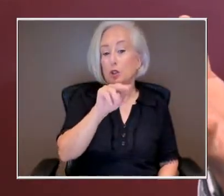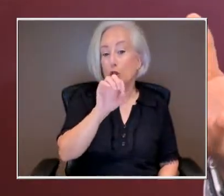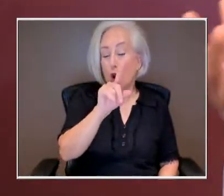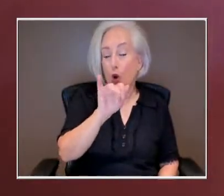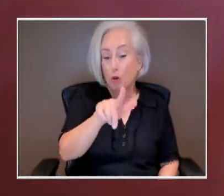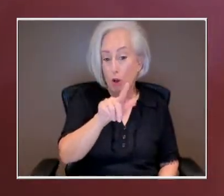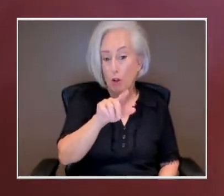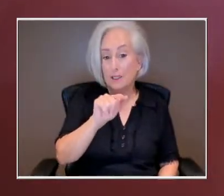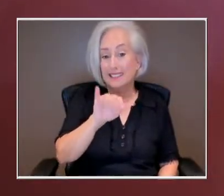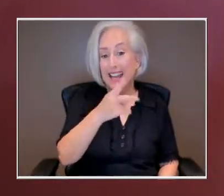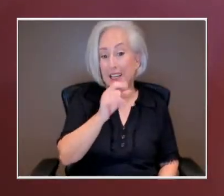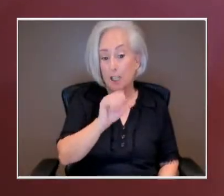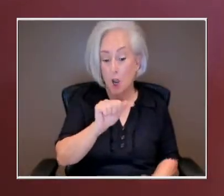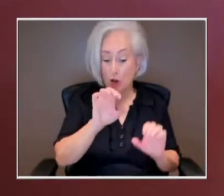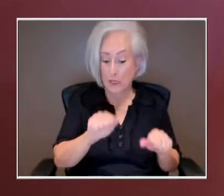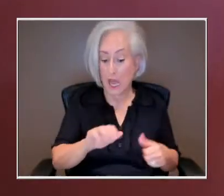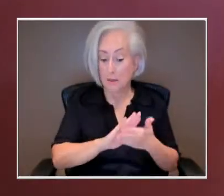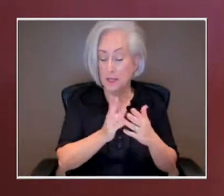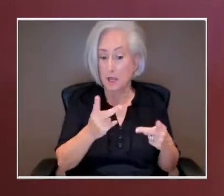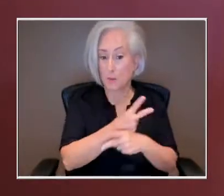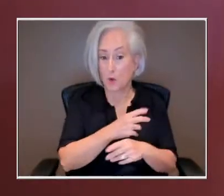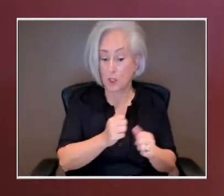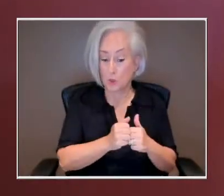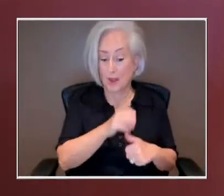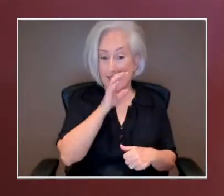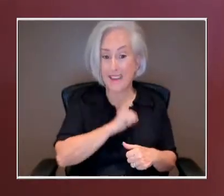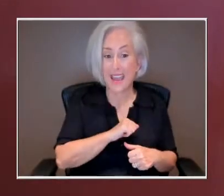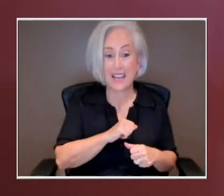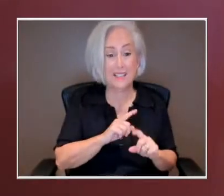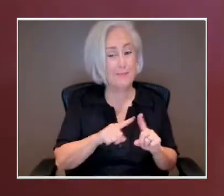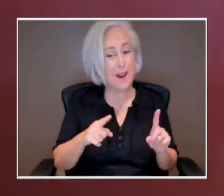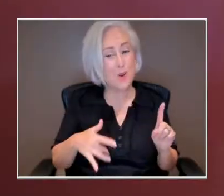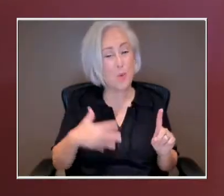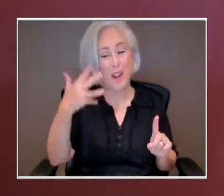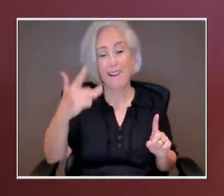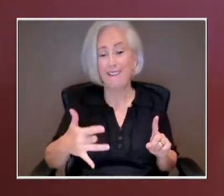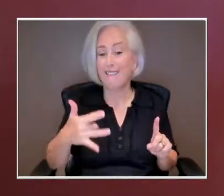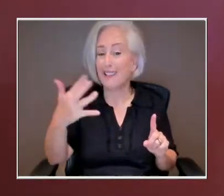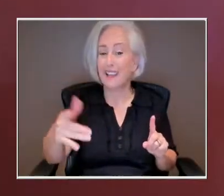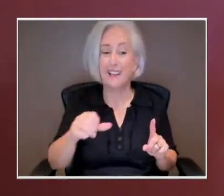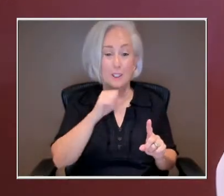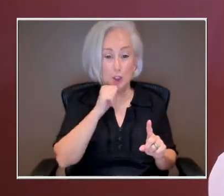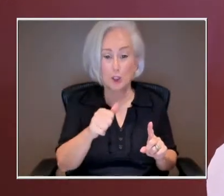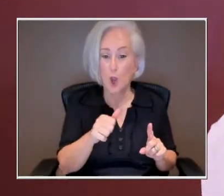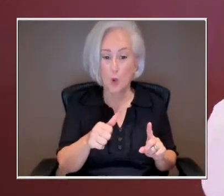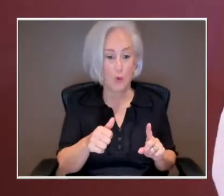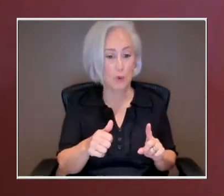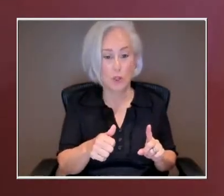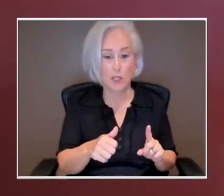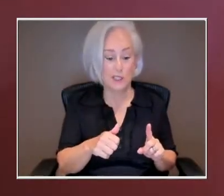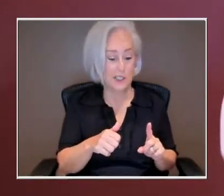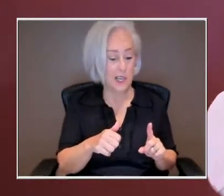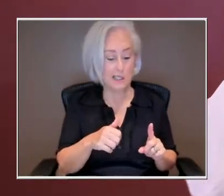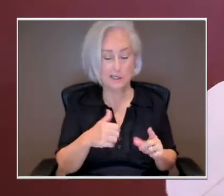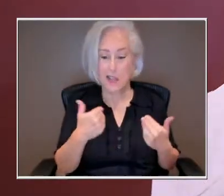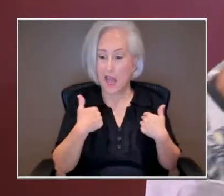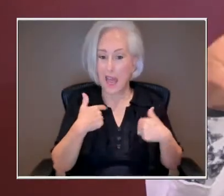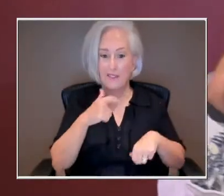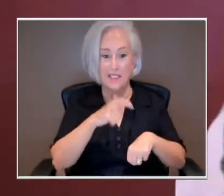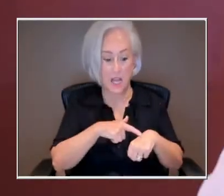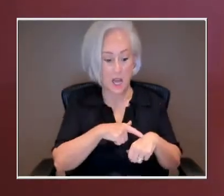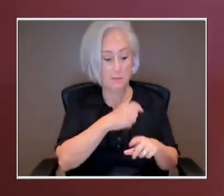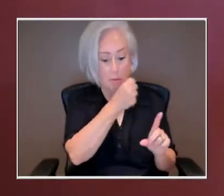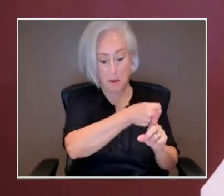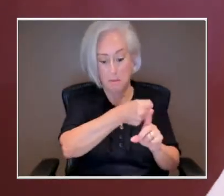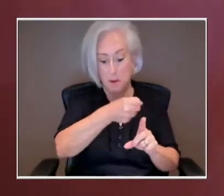get worse with age, and sometimes they, very rarely, they don't happen. They go through this phases where you have a lot of them, and after that it goes